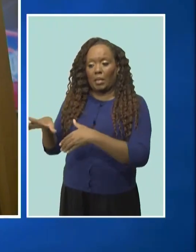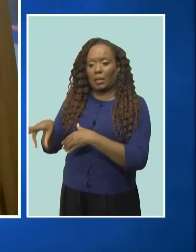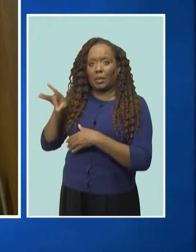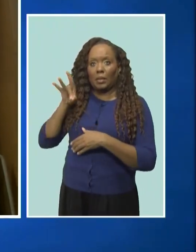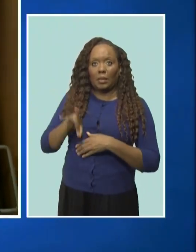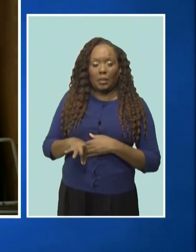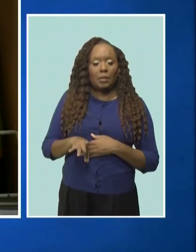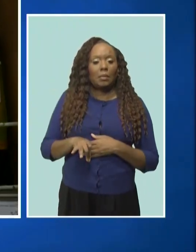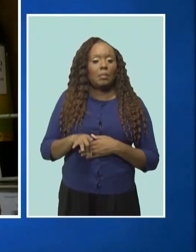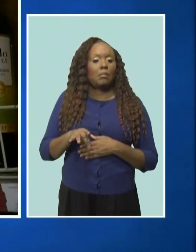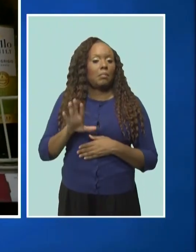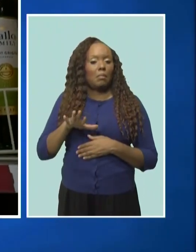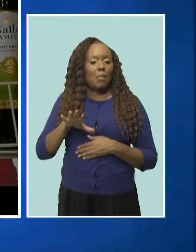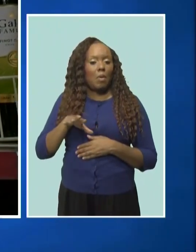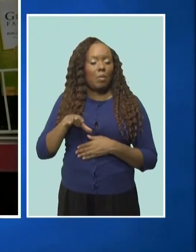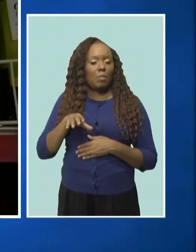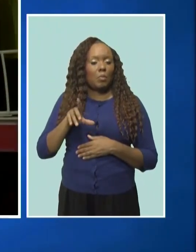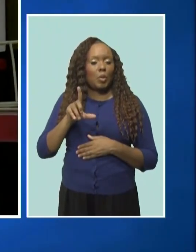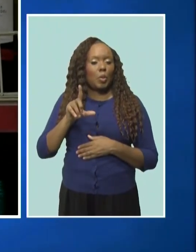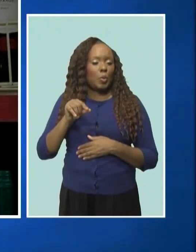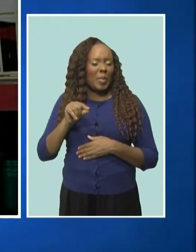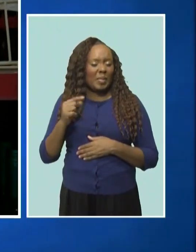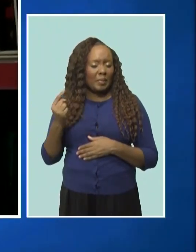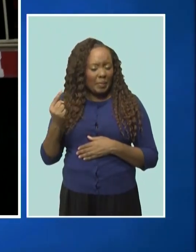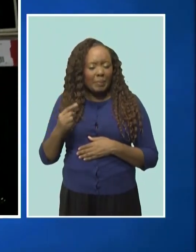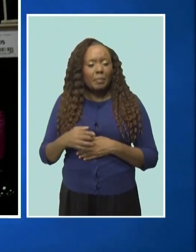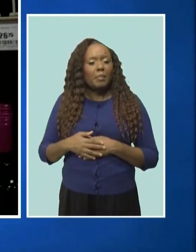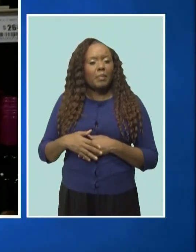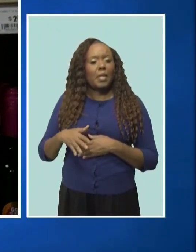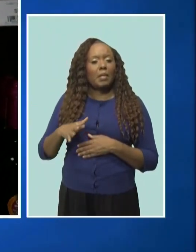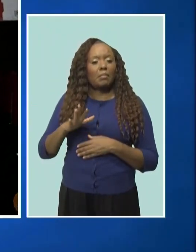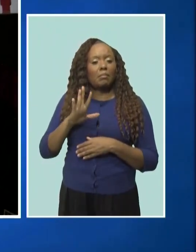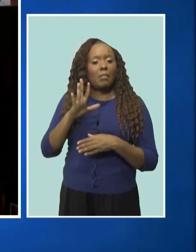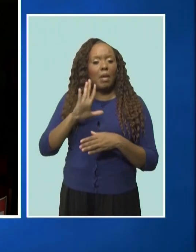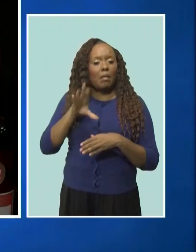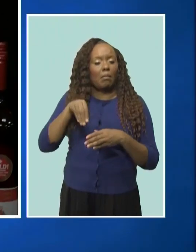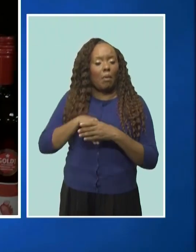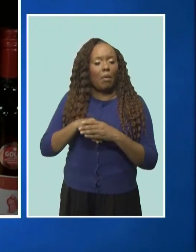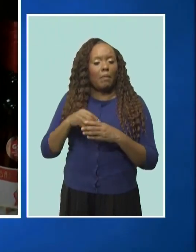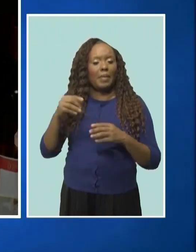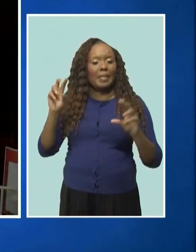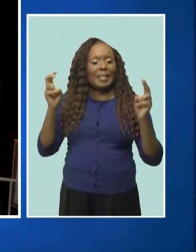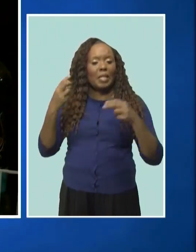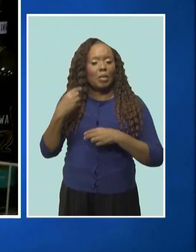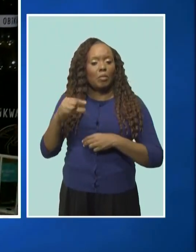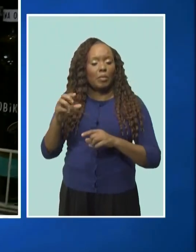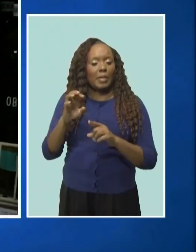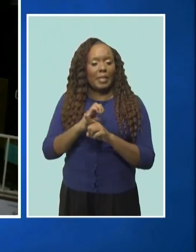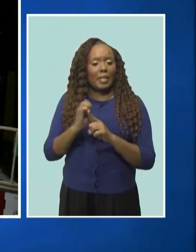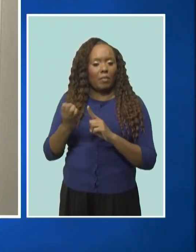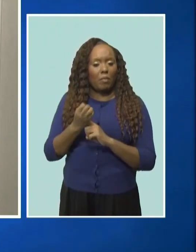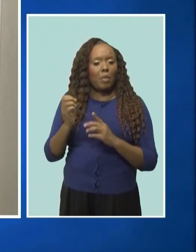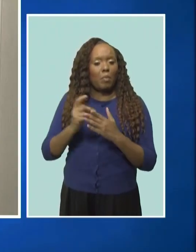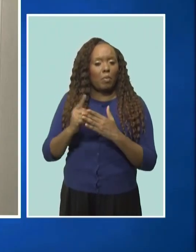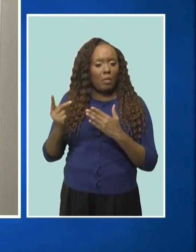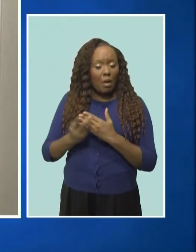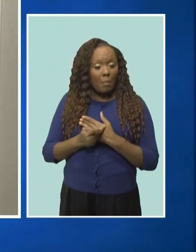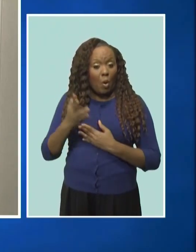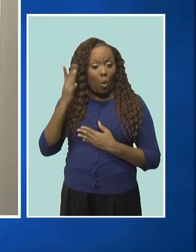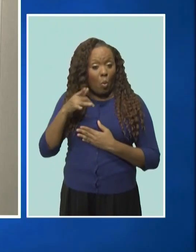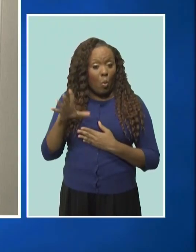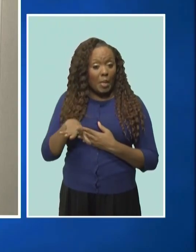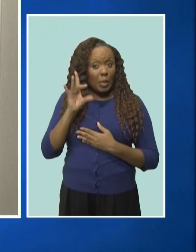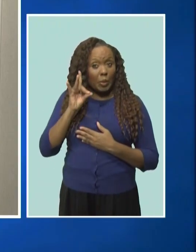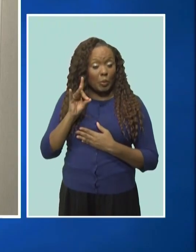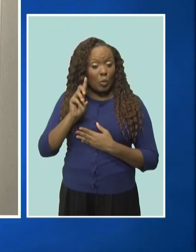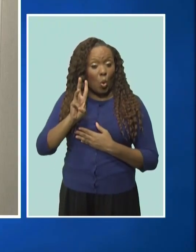is work in progress, he adds that Wildy was chosen because of its large concentration of businesses. The initial plan was to